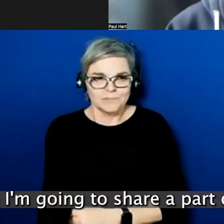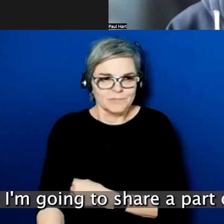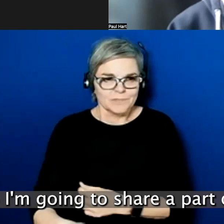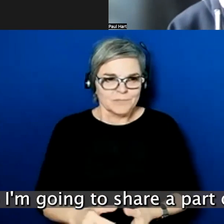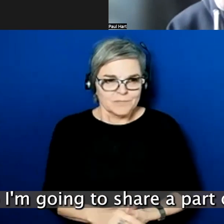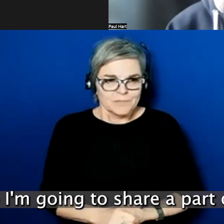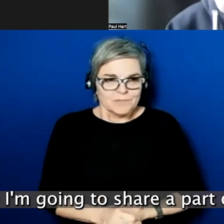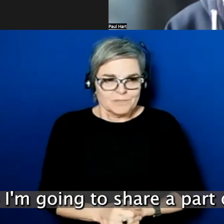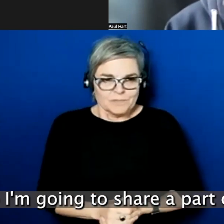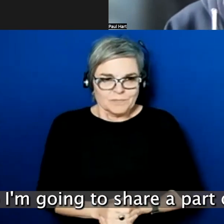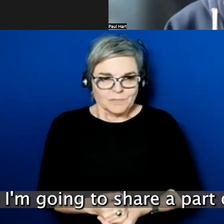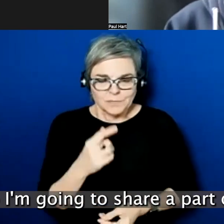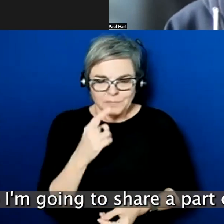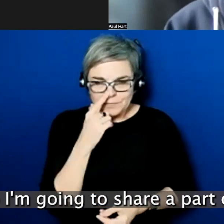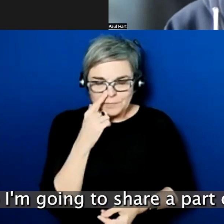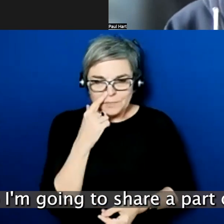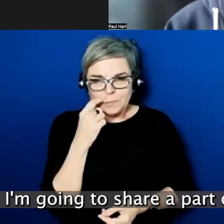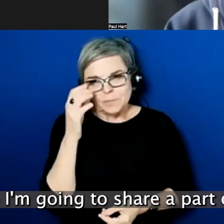So